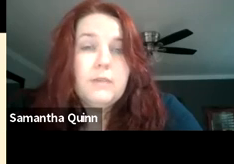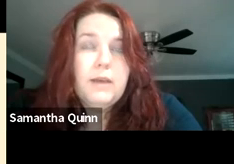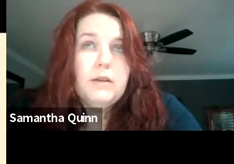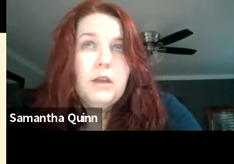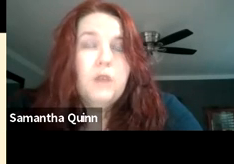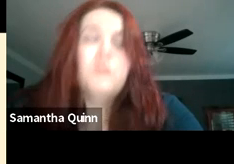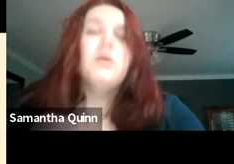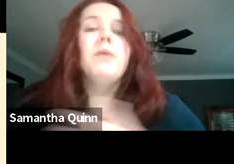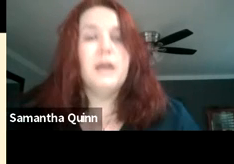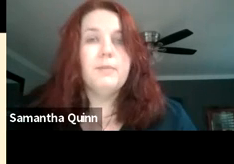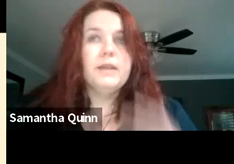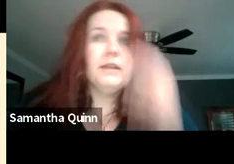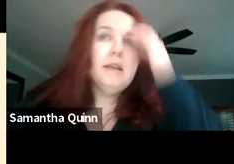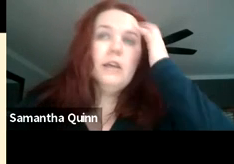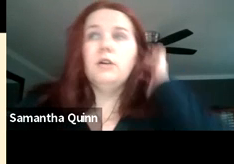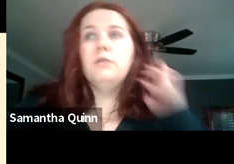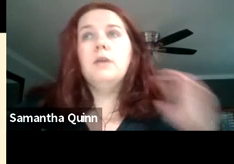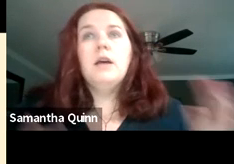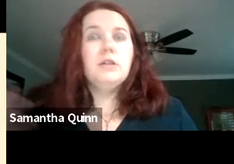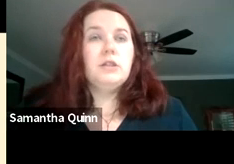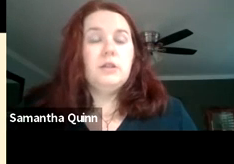lot about growing up and